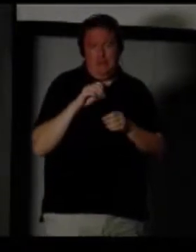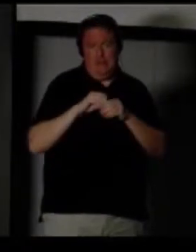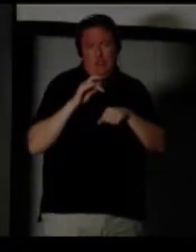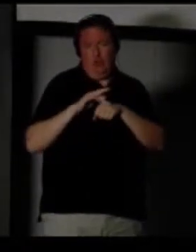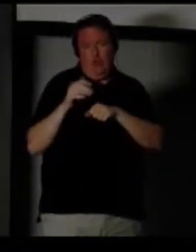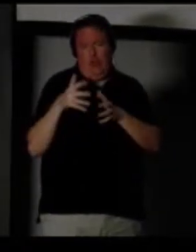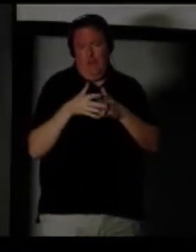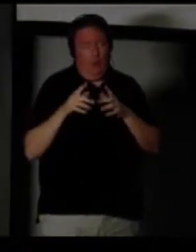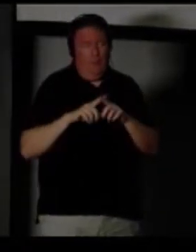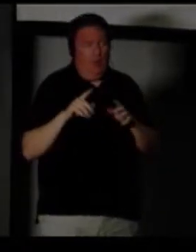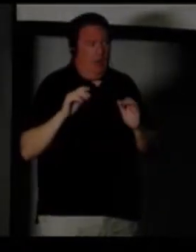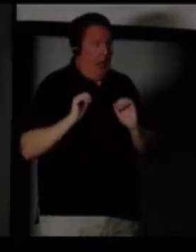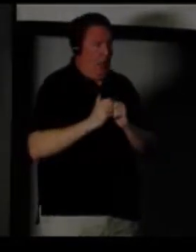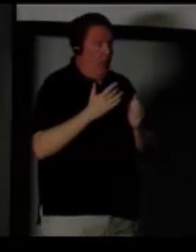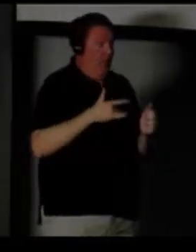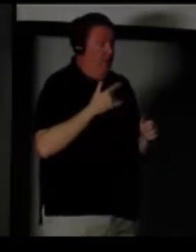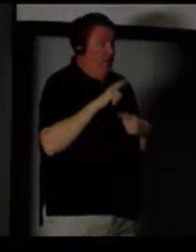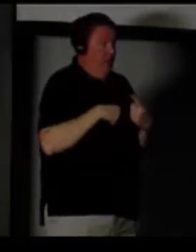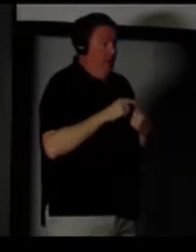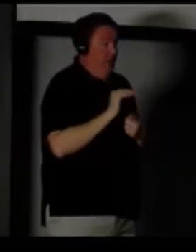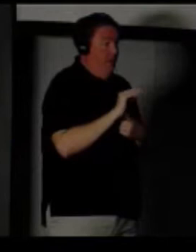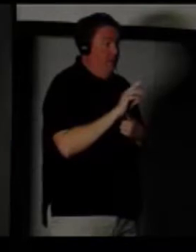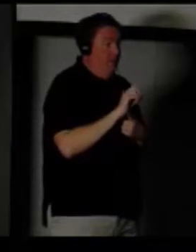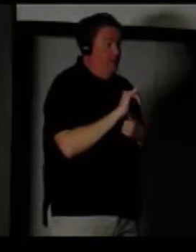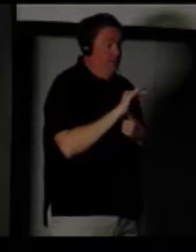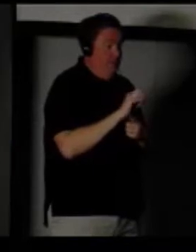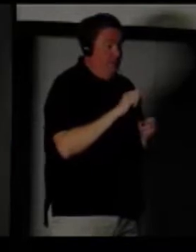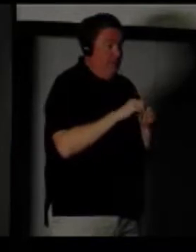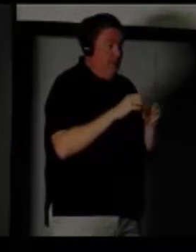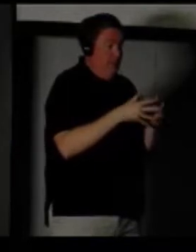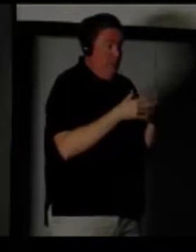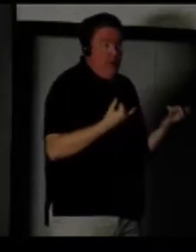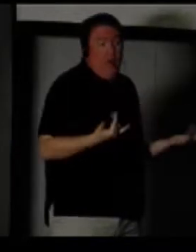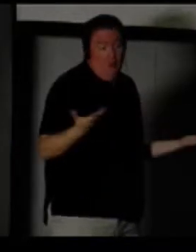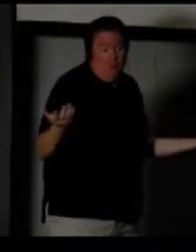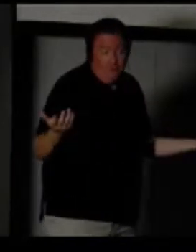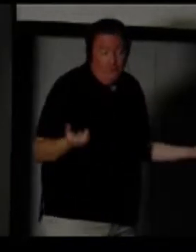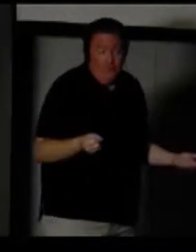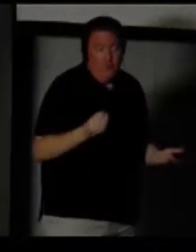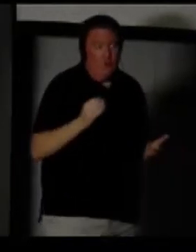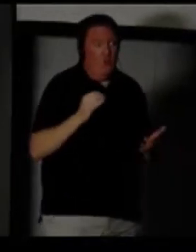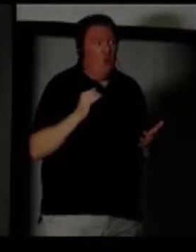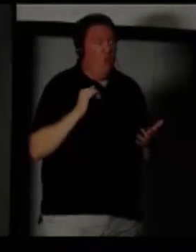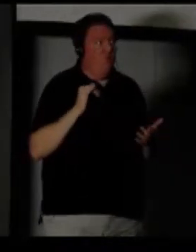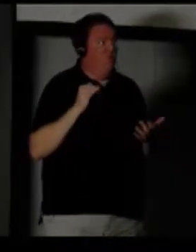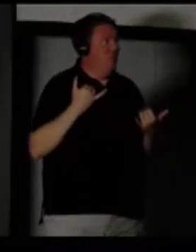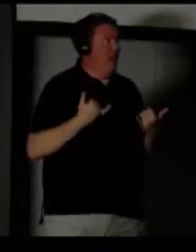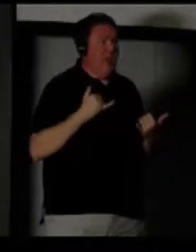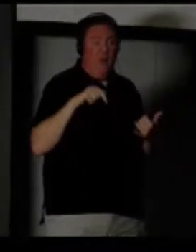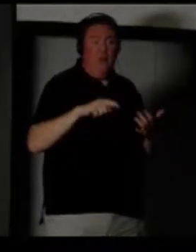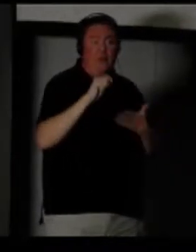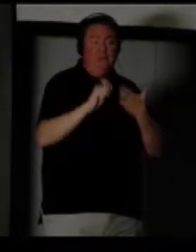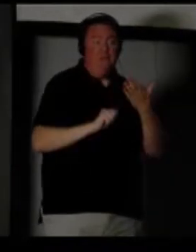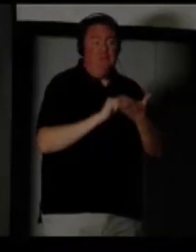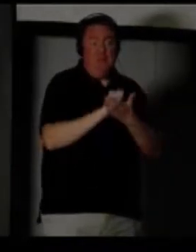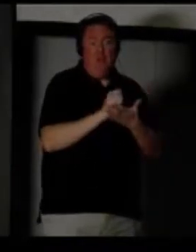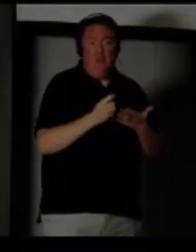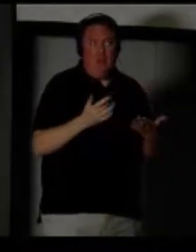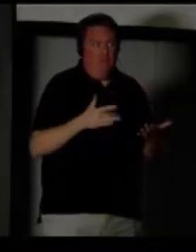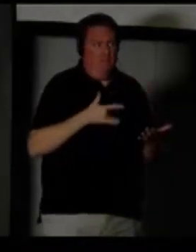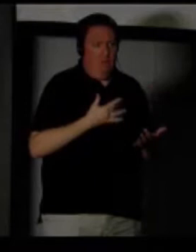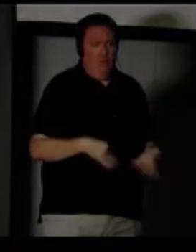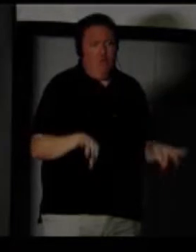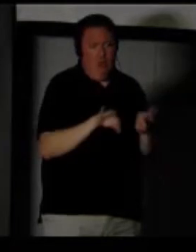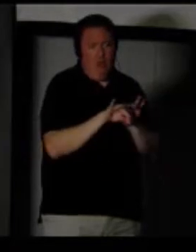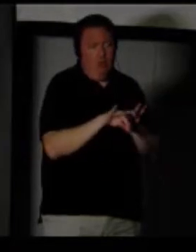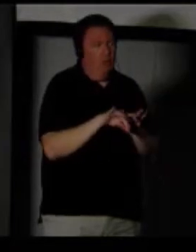America, but perhaps how they feel about Muslims in America now. At this moment, this is critical, and this is why we digitize at our